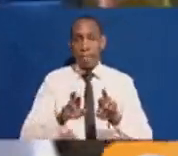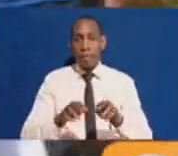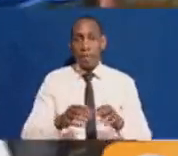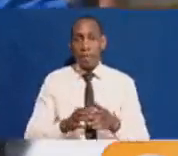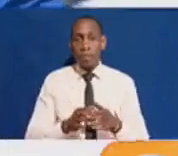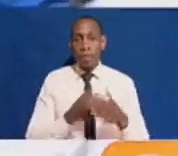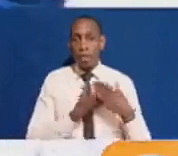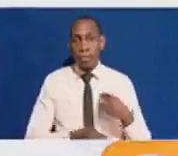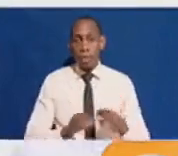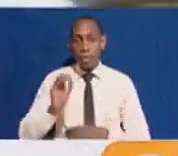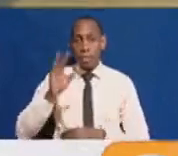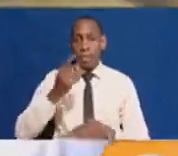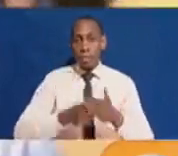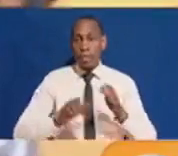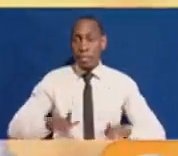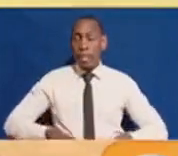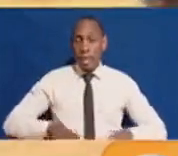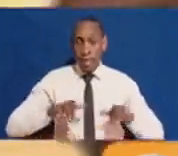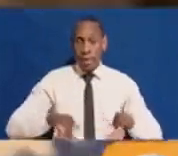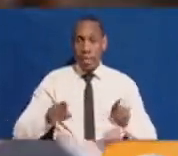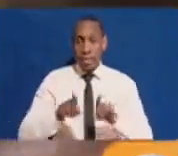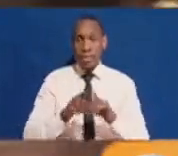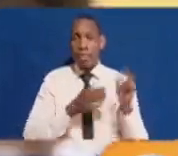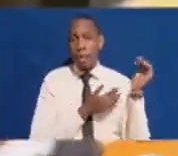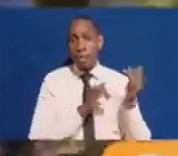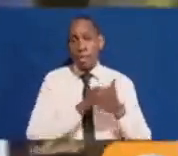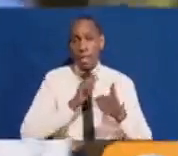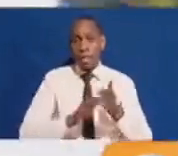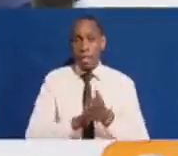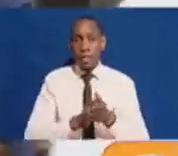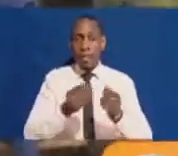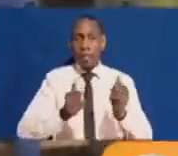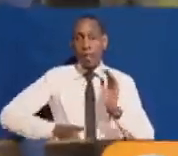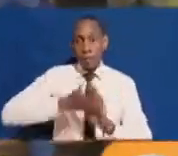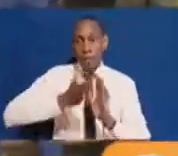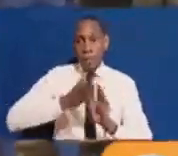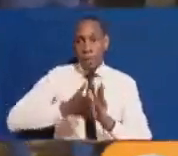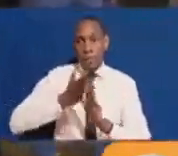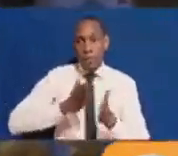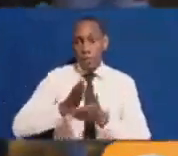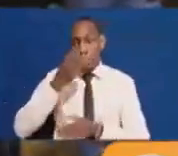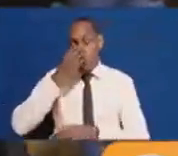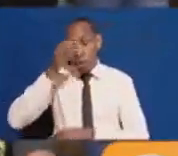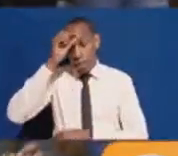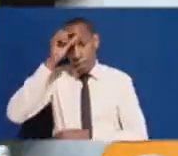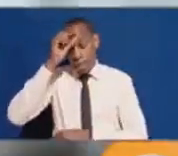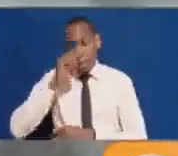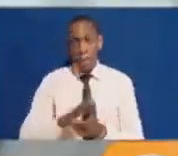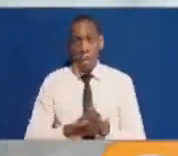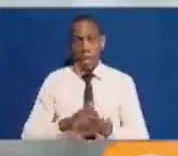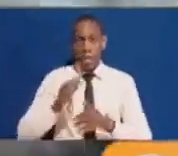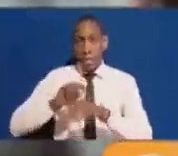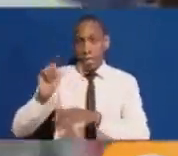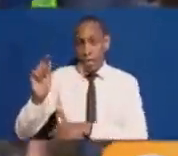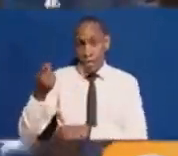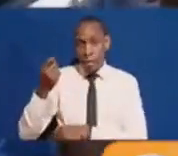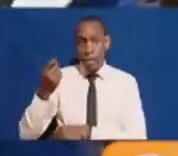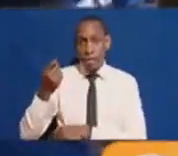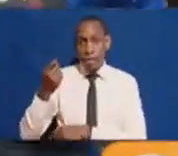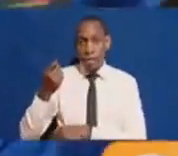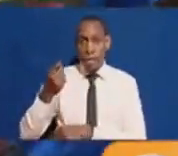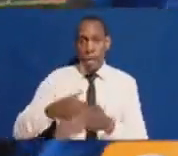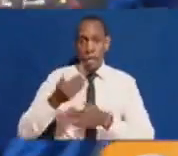by the skyrocketing cost of living, who had expected a quick fix from the Ruto administration after the president, days